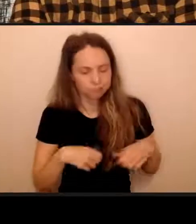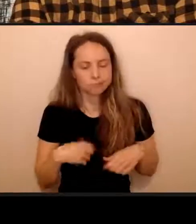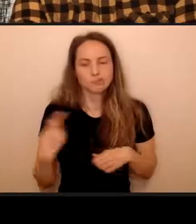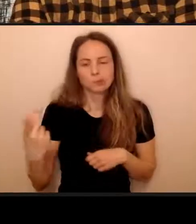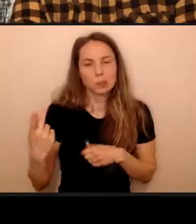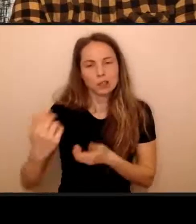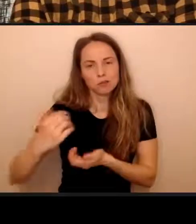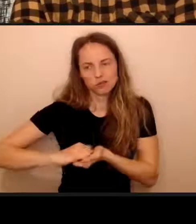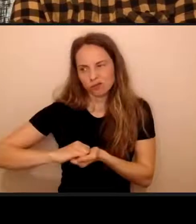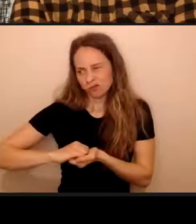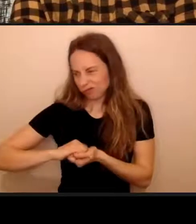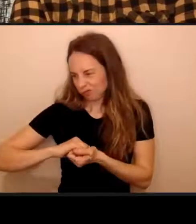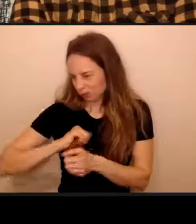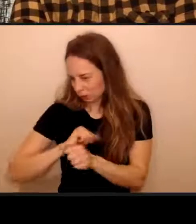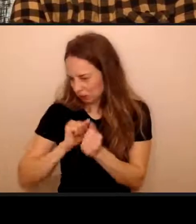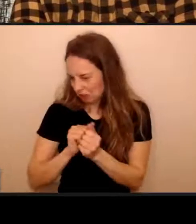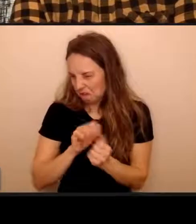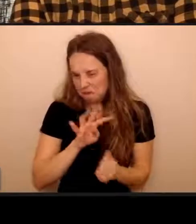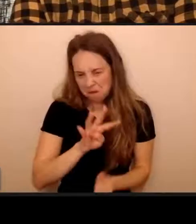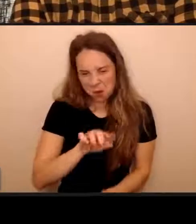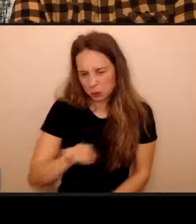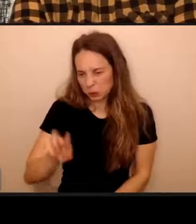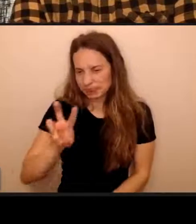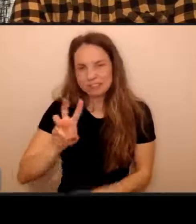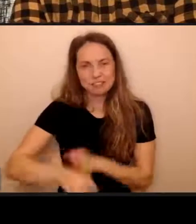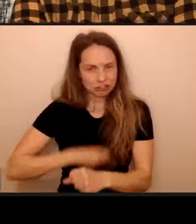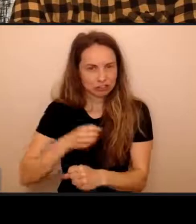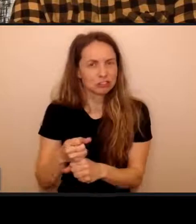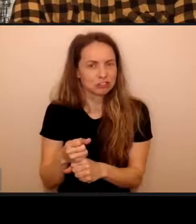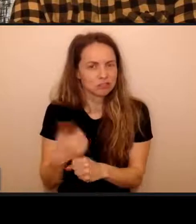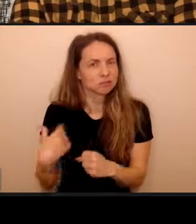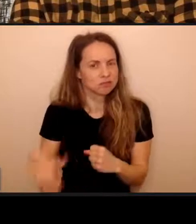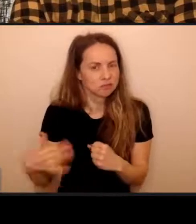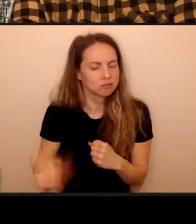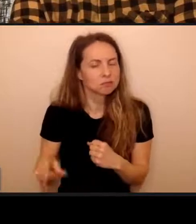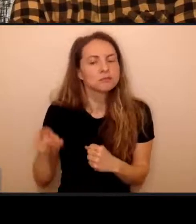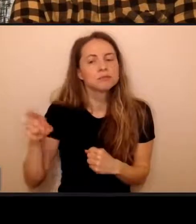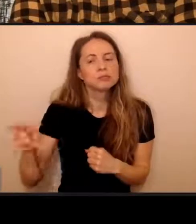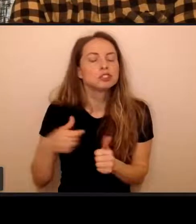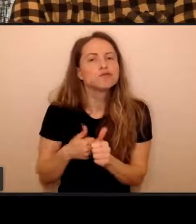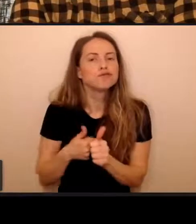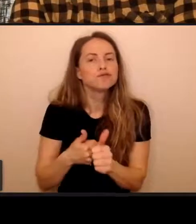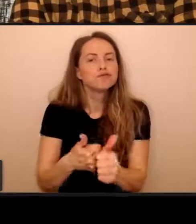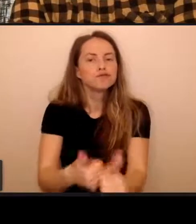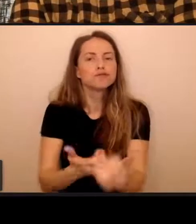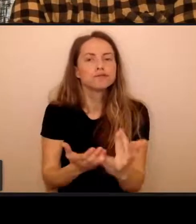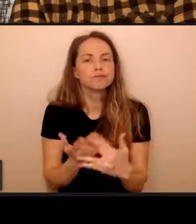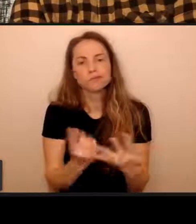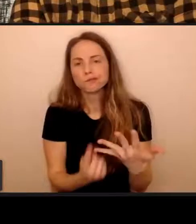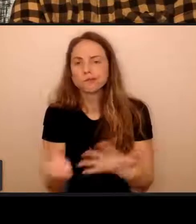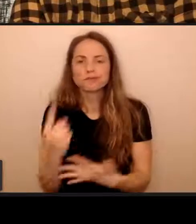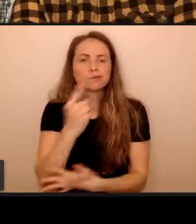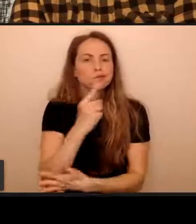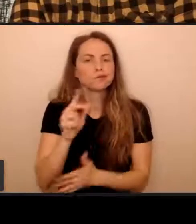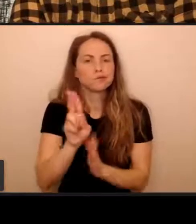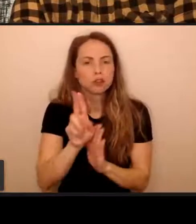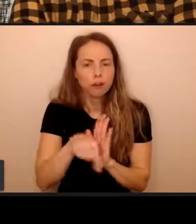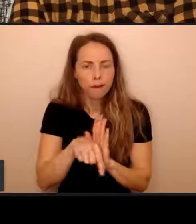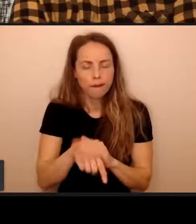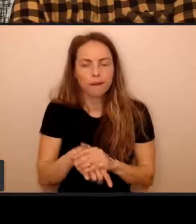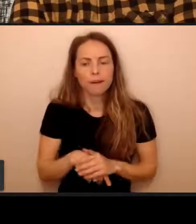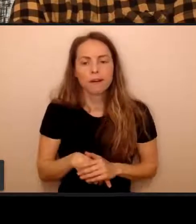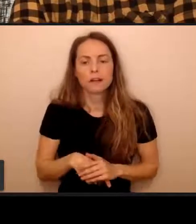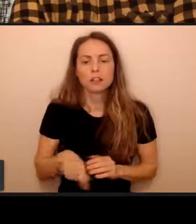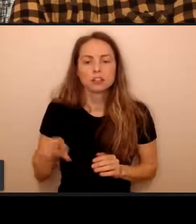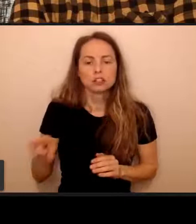together for, I guess, 4 to 6 years, really, because she followed me all through my undergraduate program. she checked in